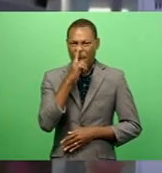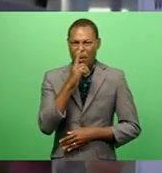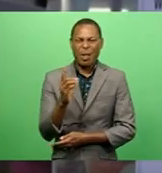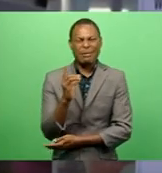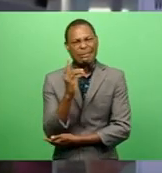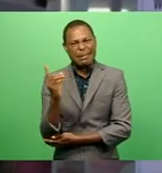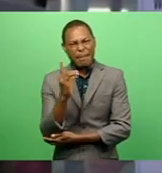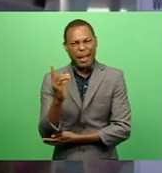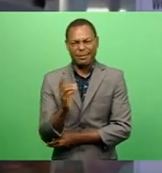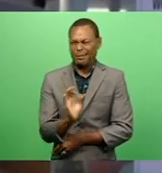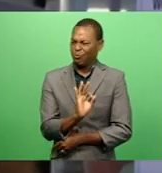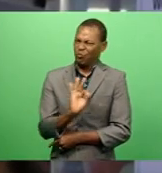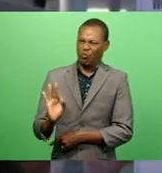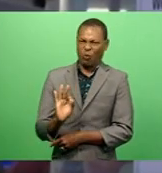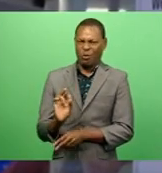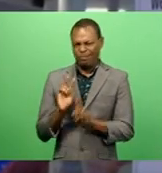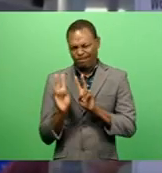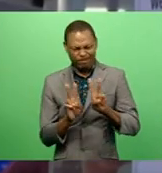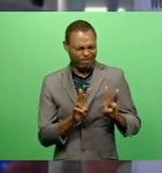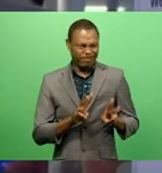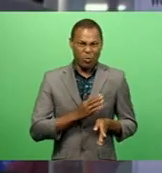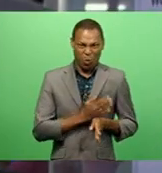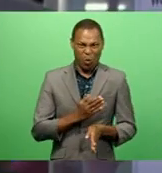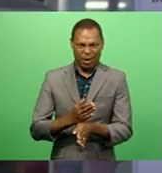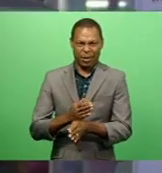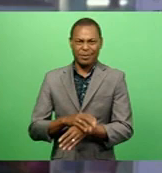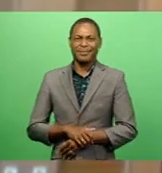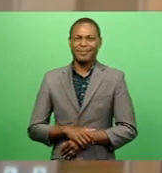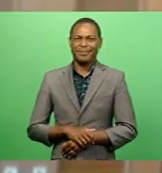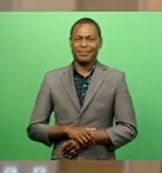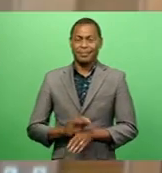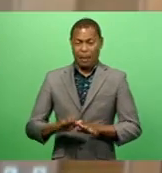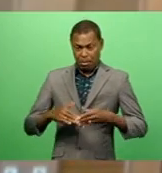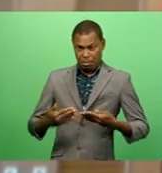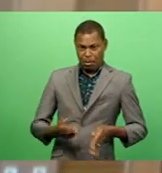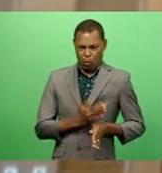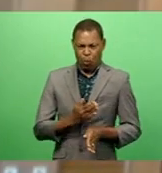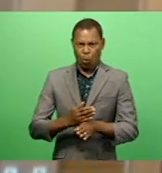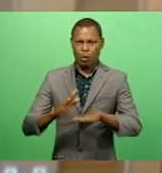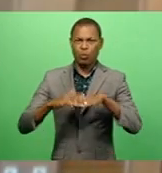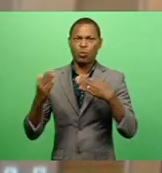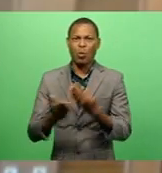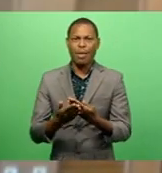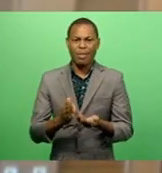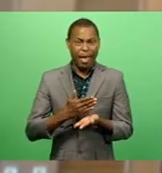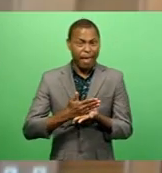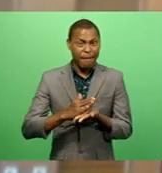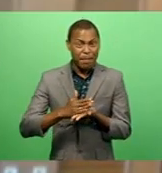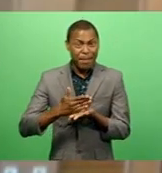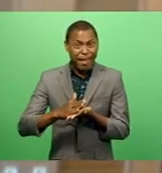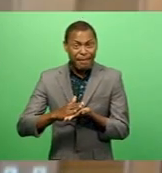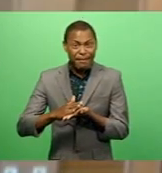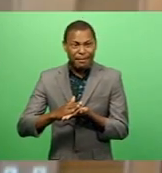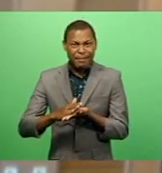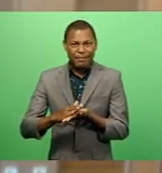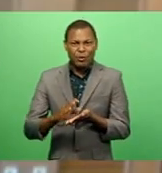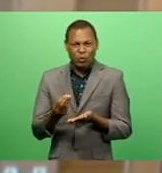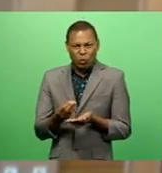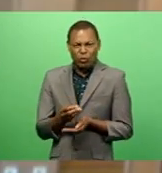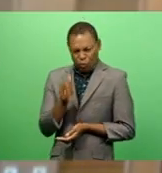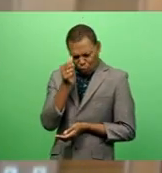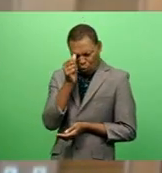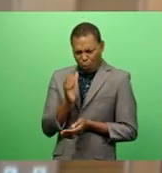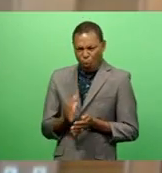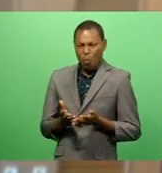actively looking for jobs. We are working together with FNPF to actually ascertain where people are perhaps